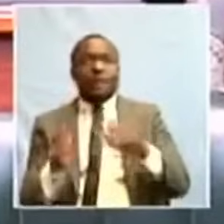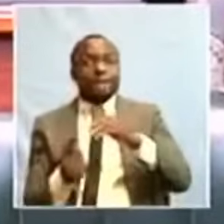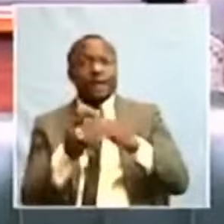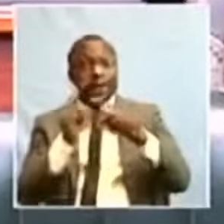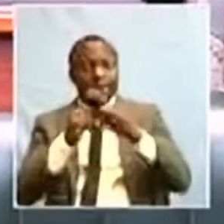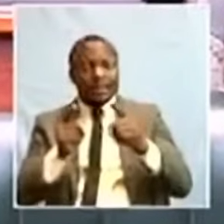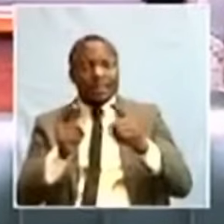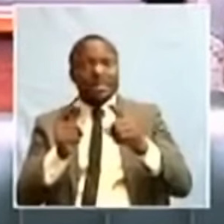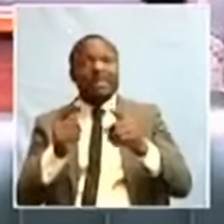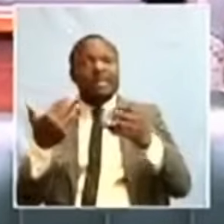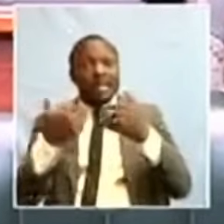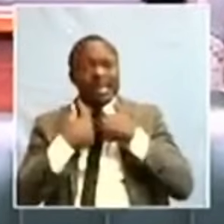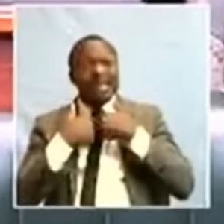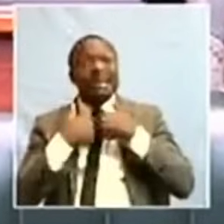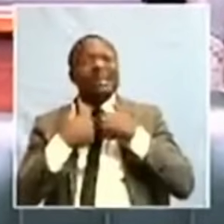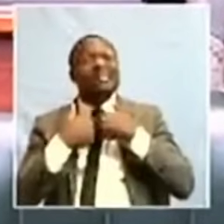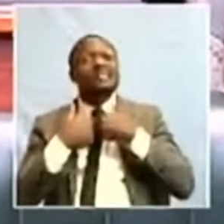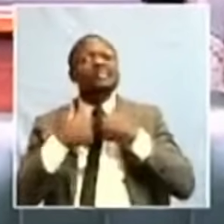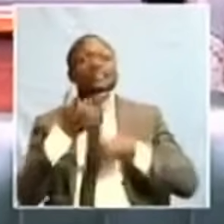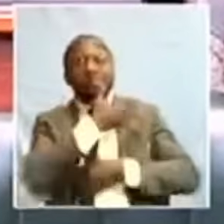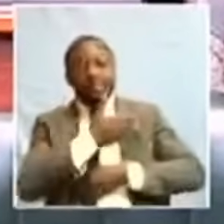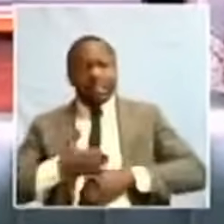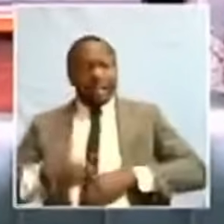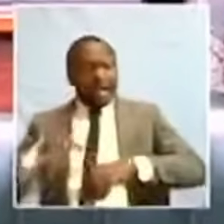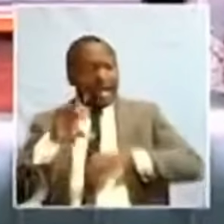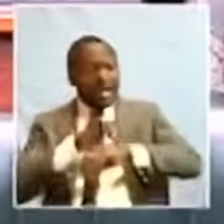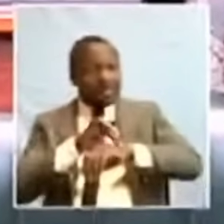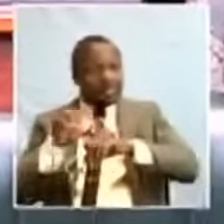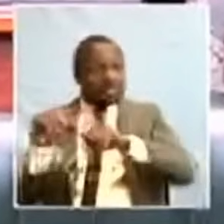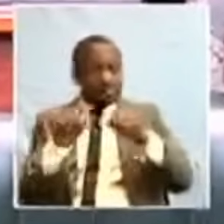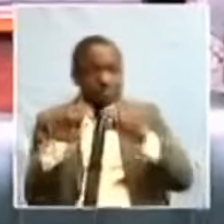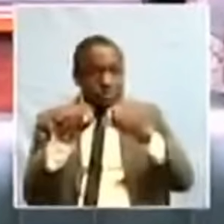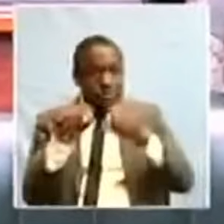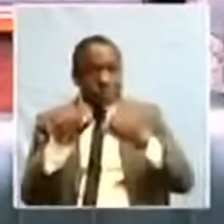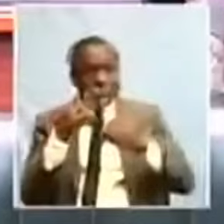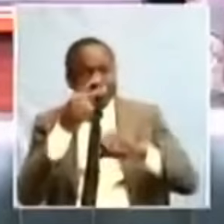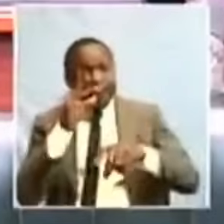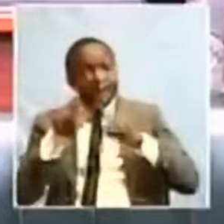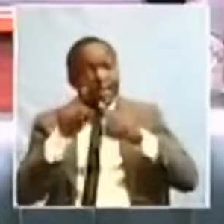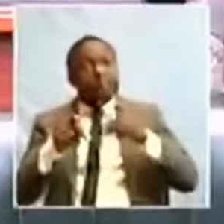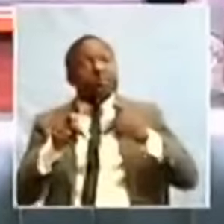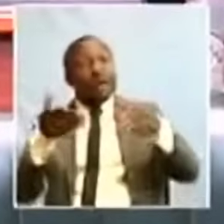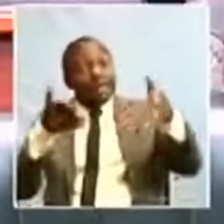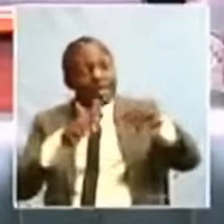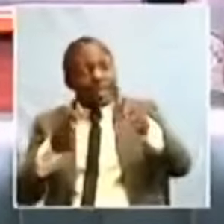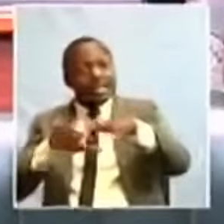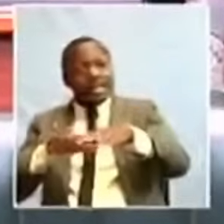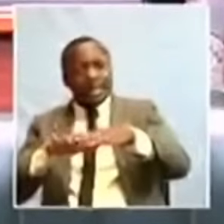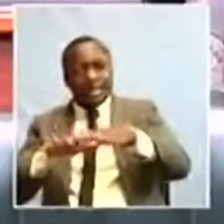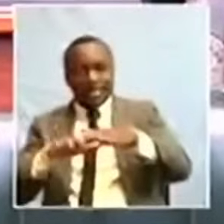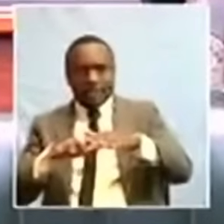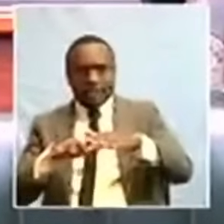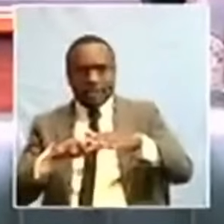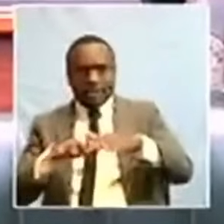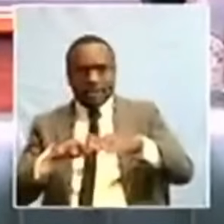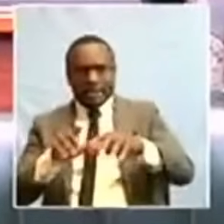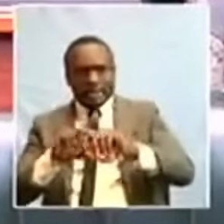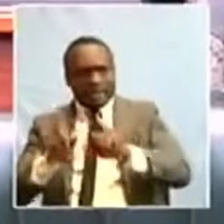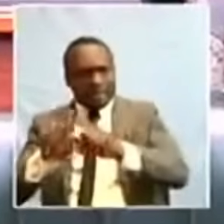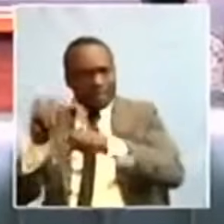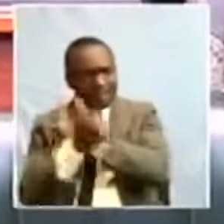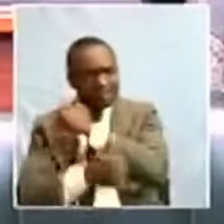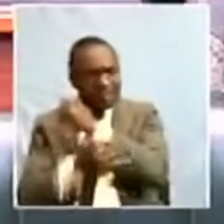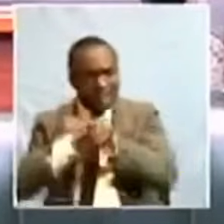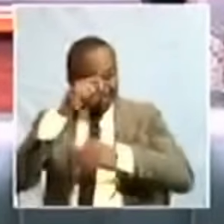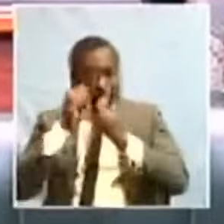a terrible earthquake. And we have seen people are dying in developed countries because of the disasters that